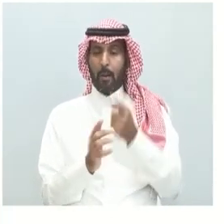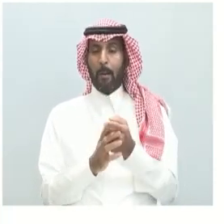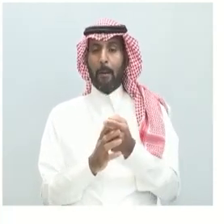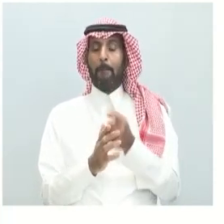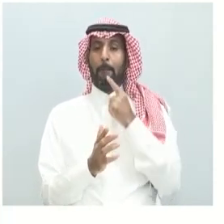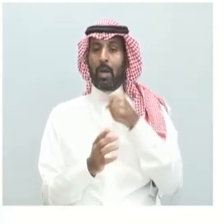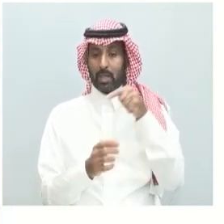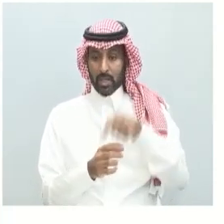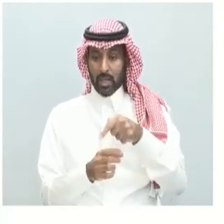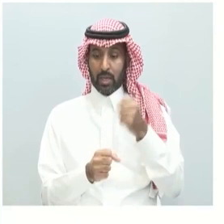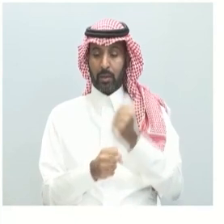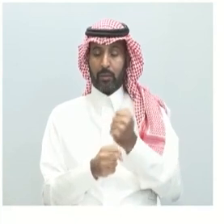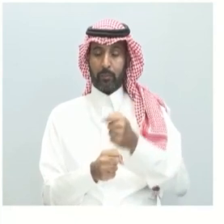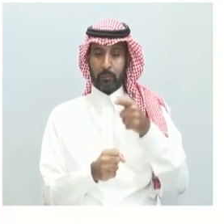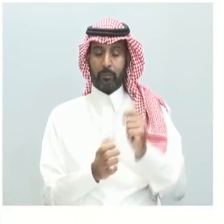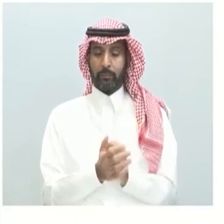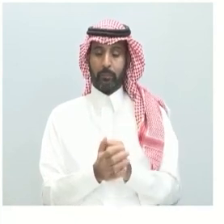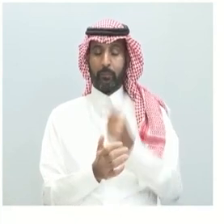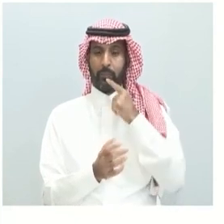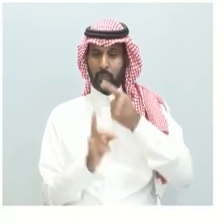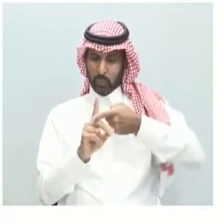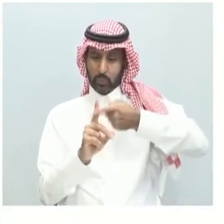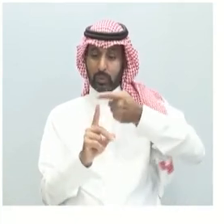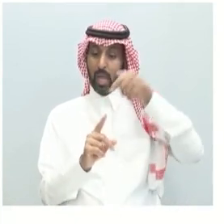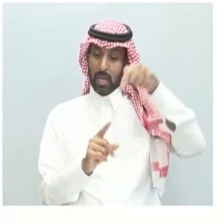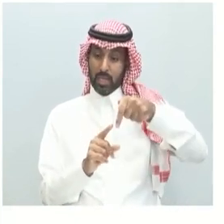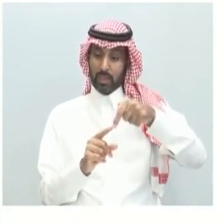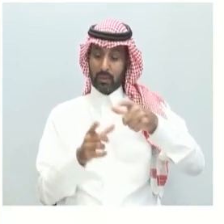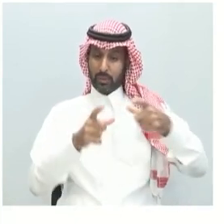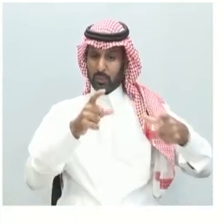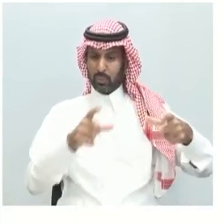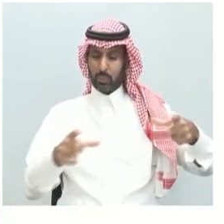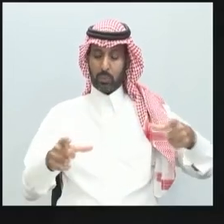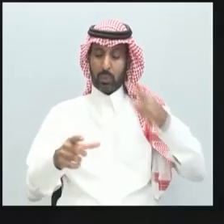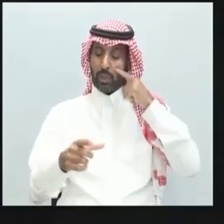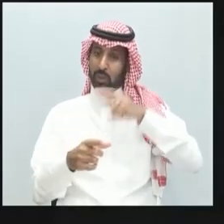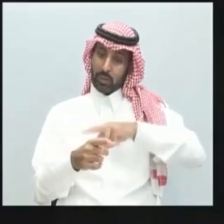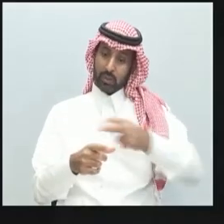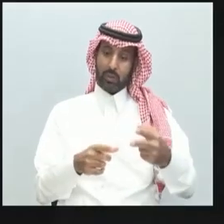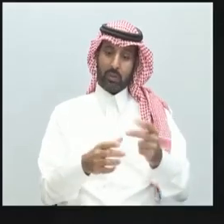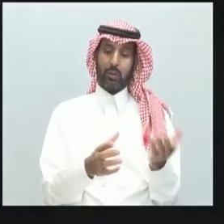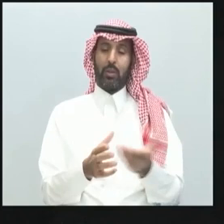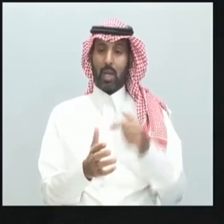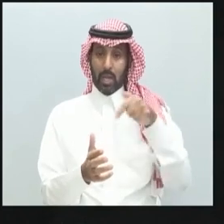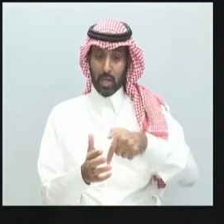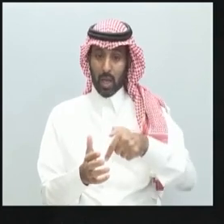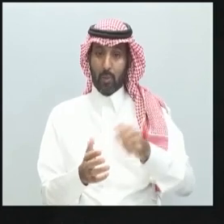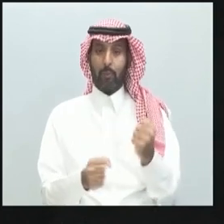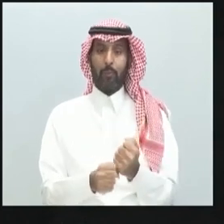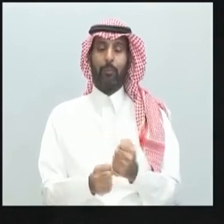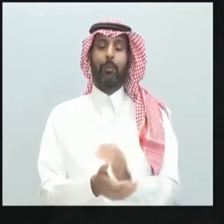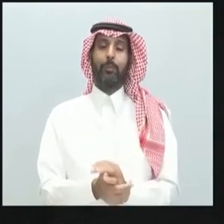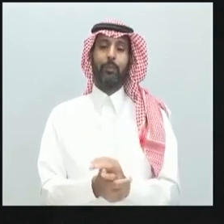This is happening now. When you say the temperatures in the poles are changing. This is happening